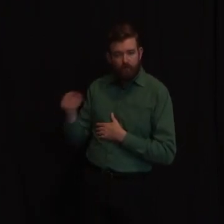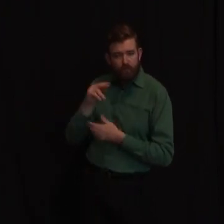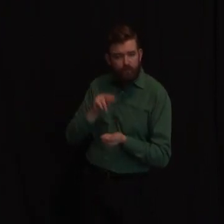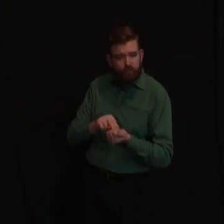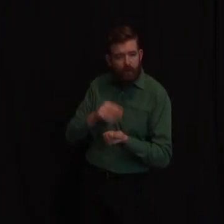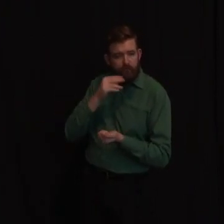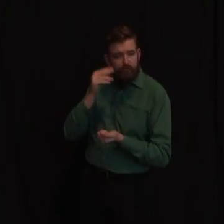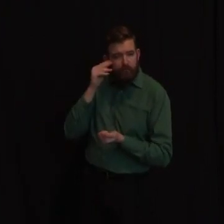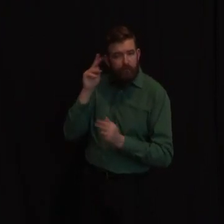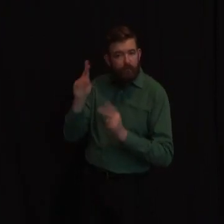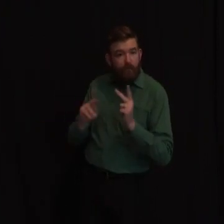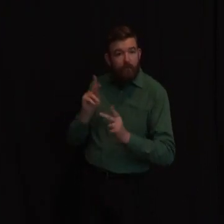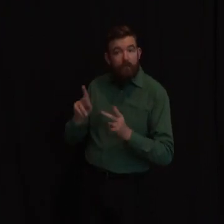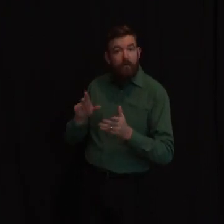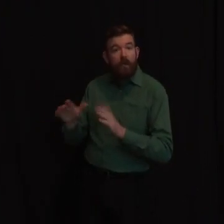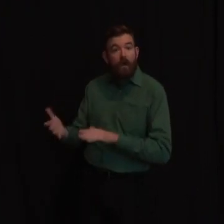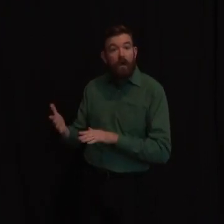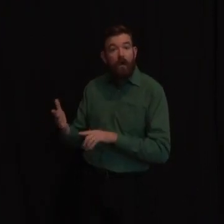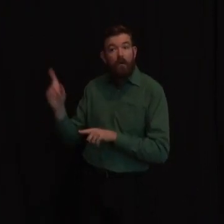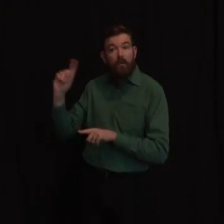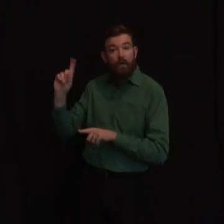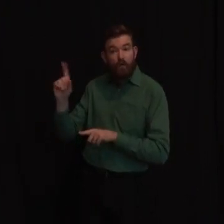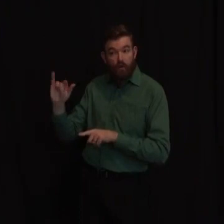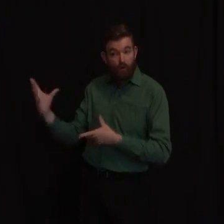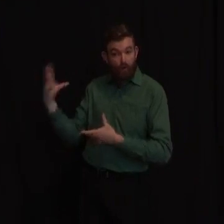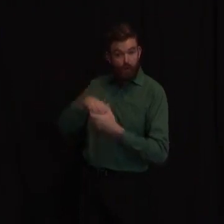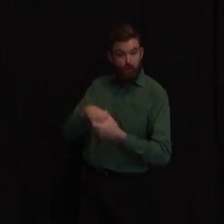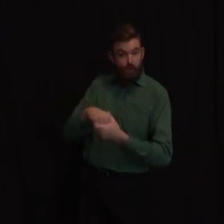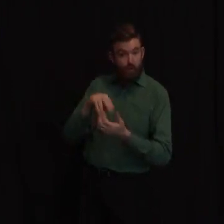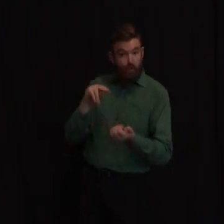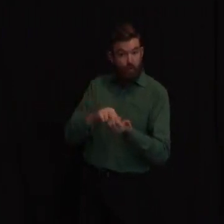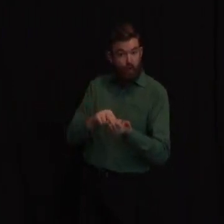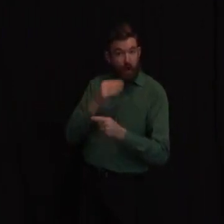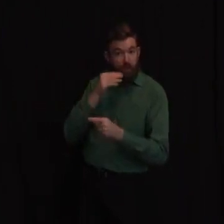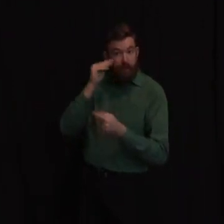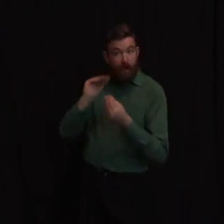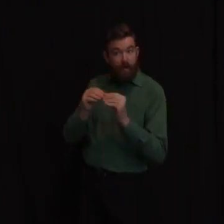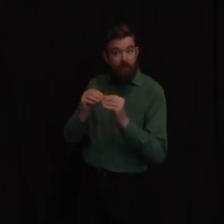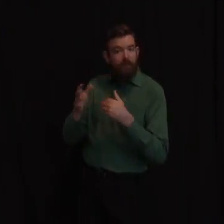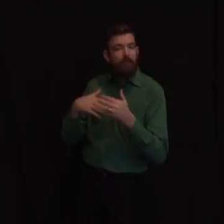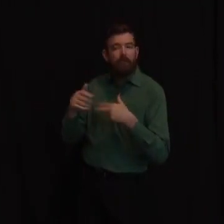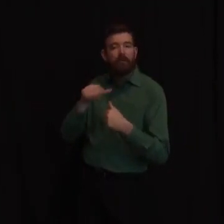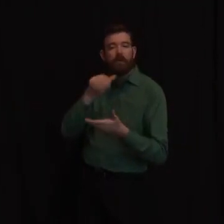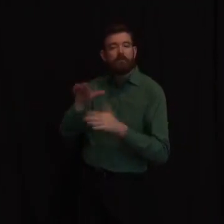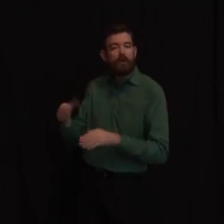numbers, patients versus staff, as well as empty beds at University Hospital?